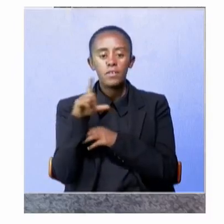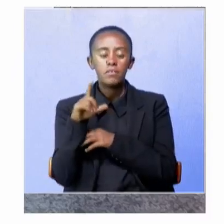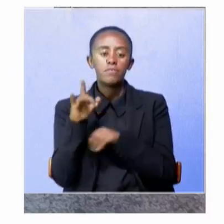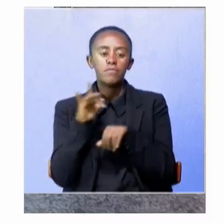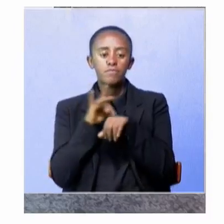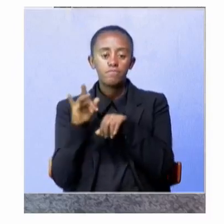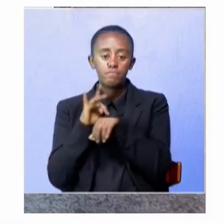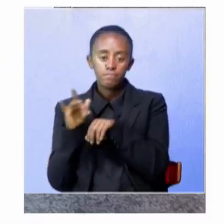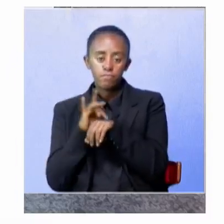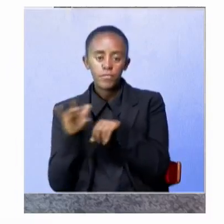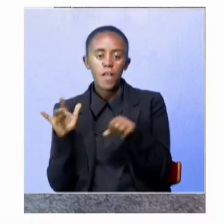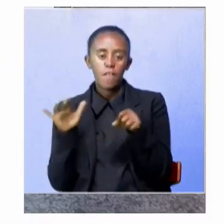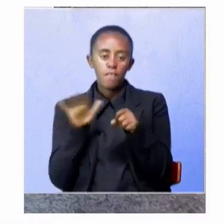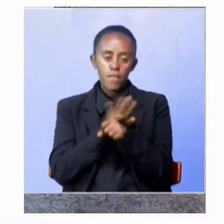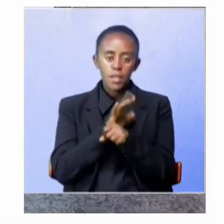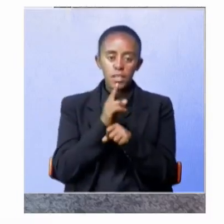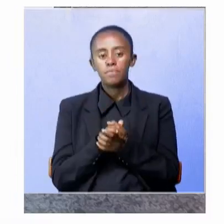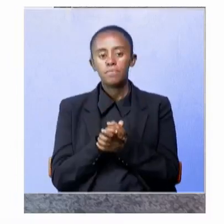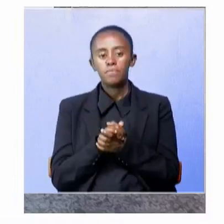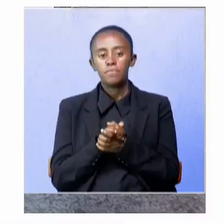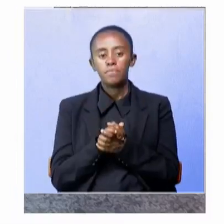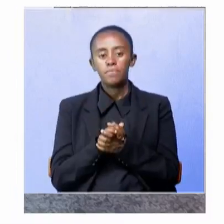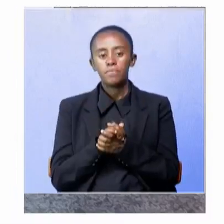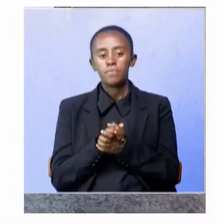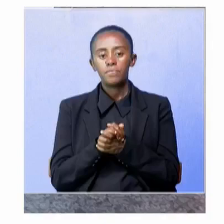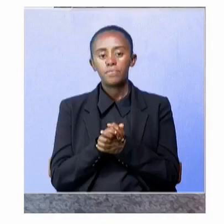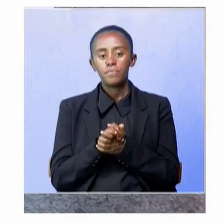in the brackets,